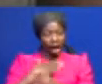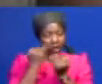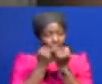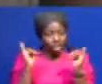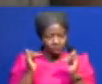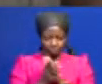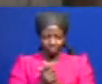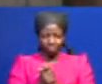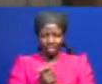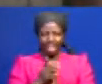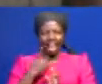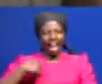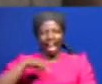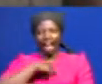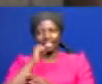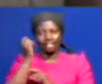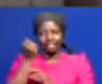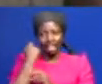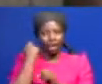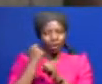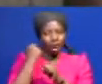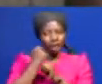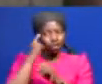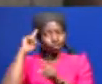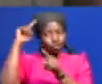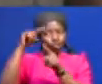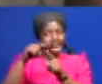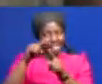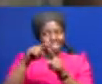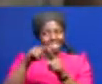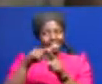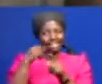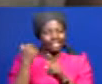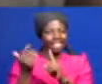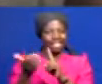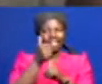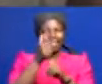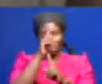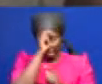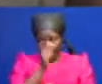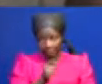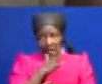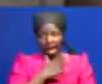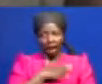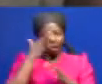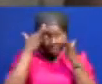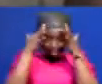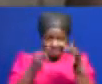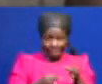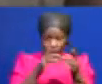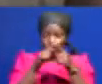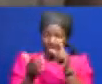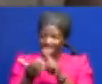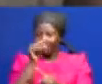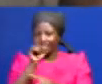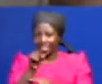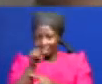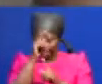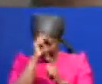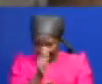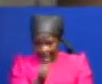hard work continues to drive our nation towards a life of dignity. Our resolve to attain this dignity is